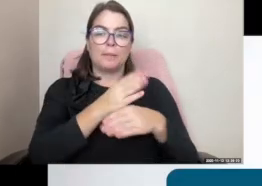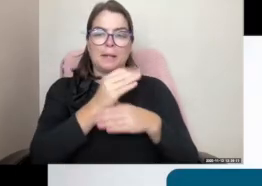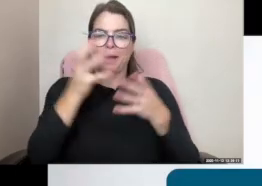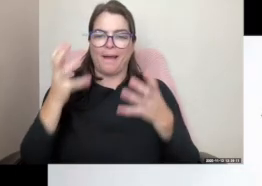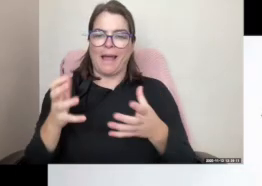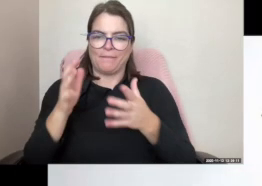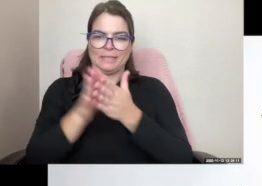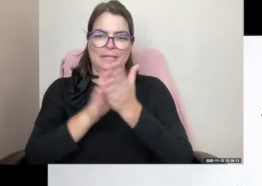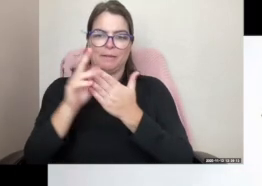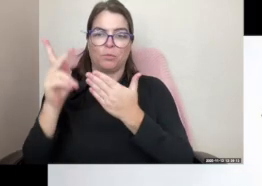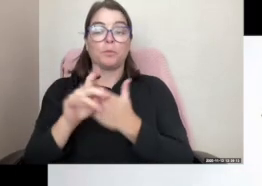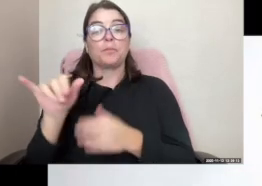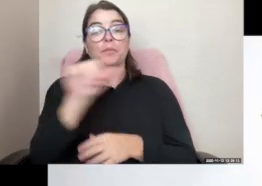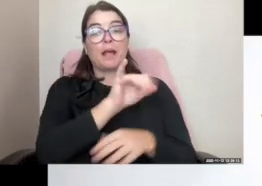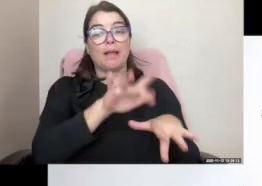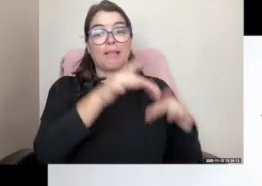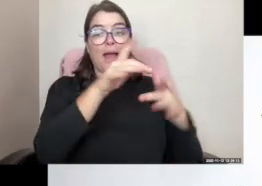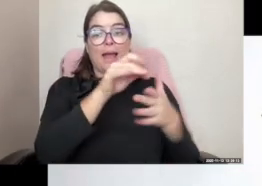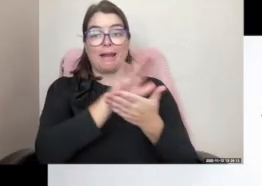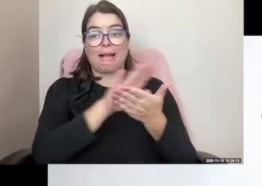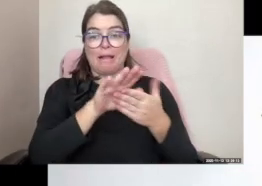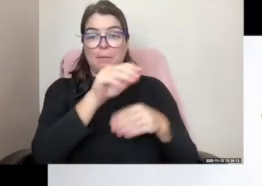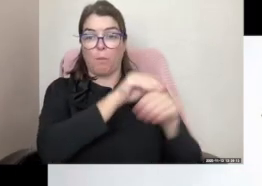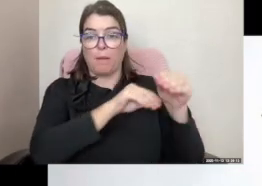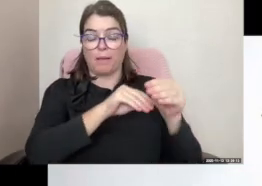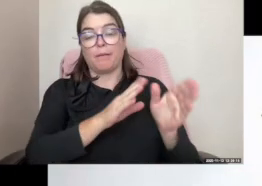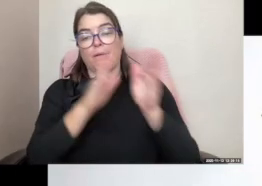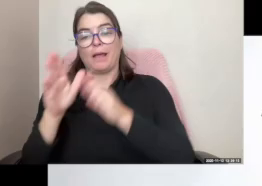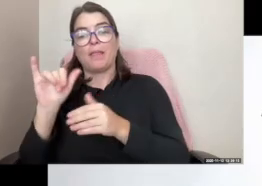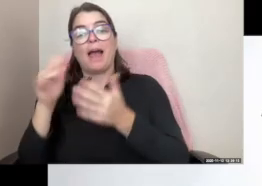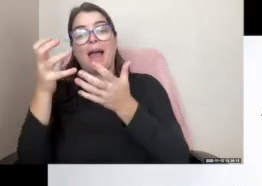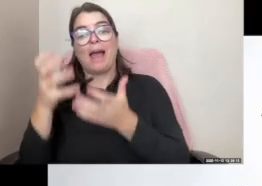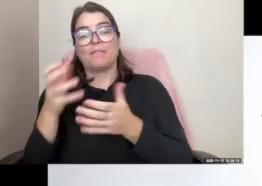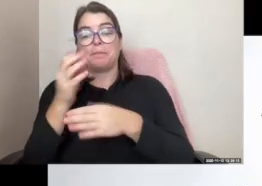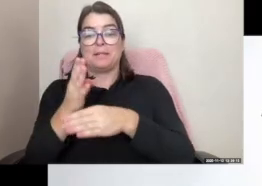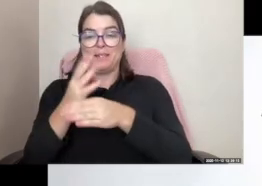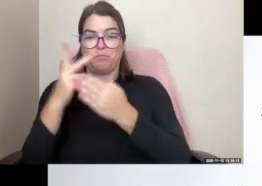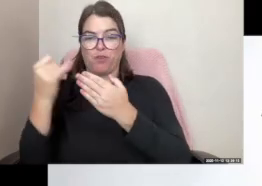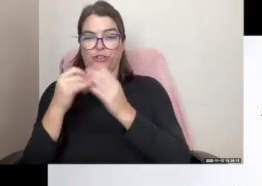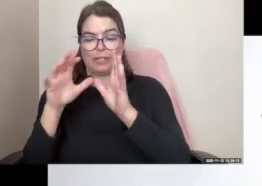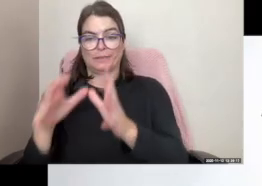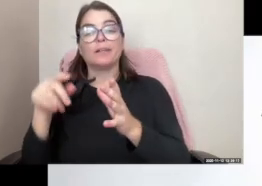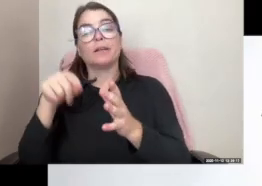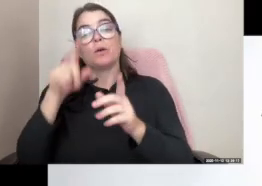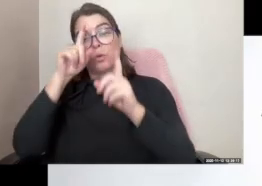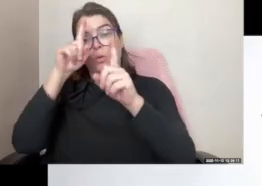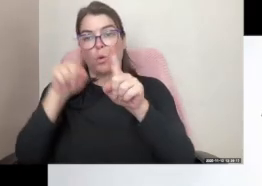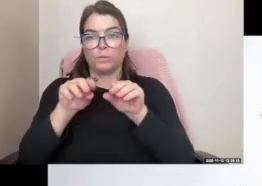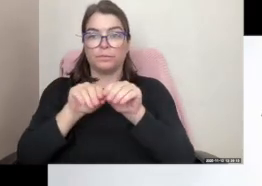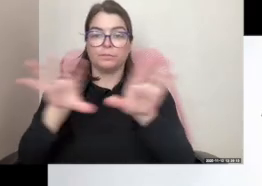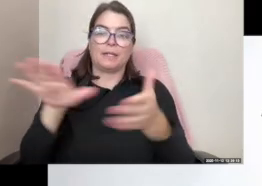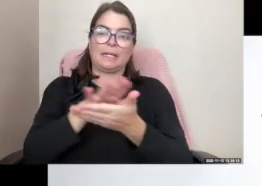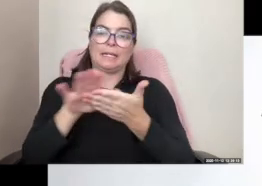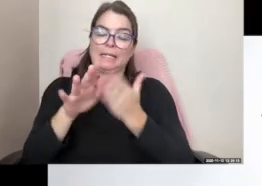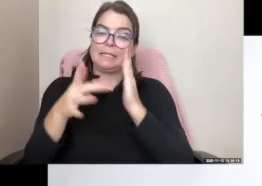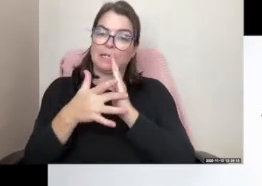This slide, next slide. This slide gives a quick overview of CARB's medium and heavy-duty incentive programs.